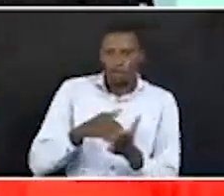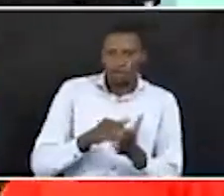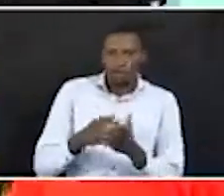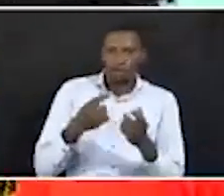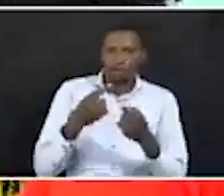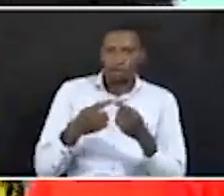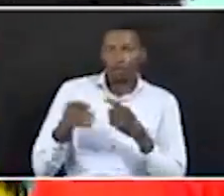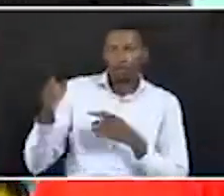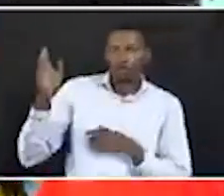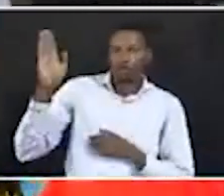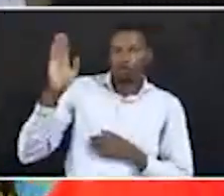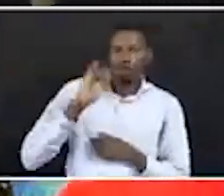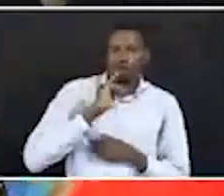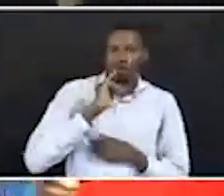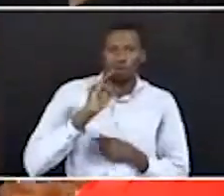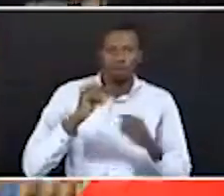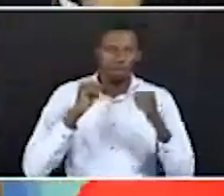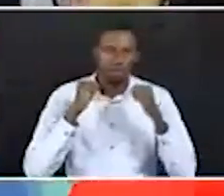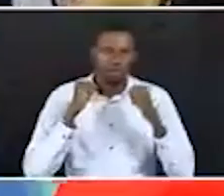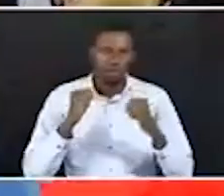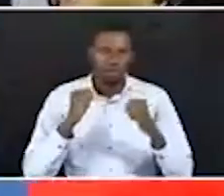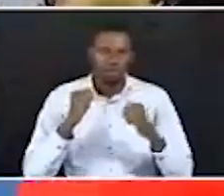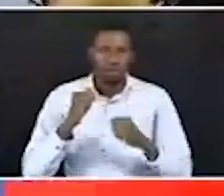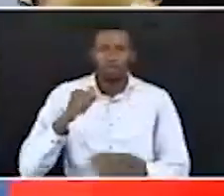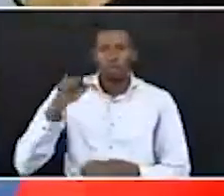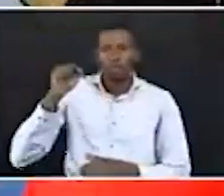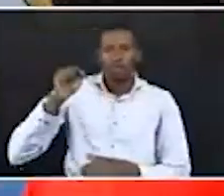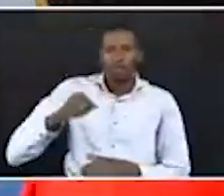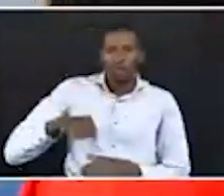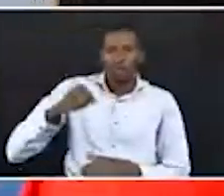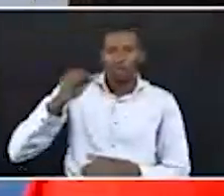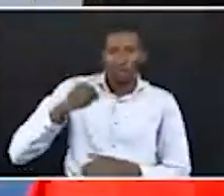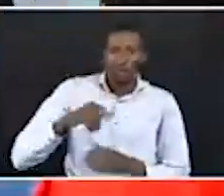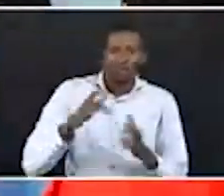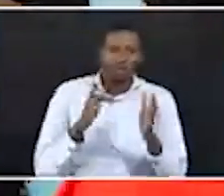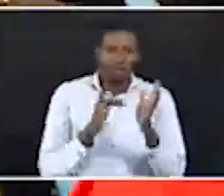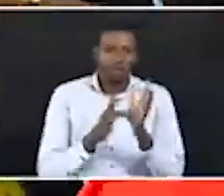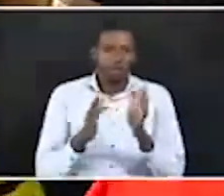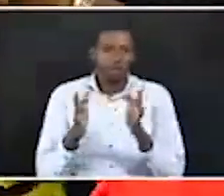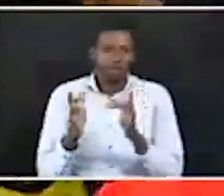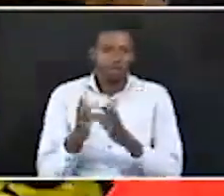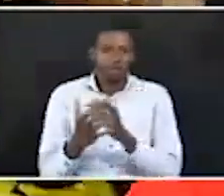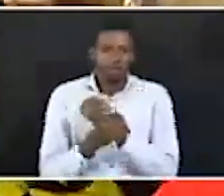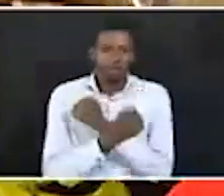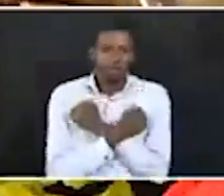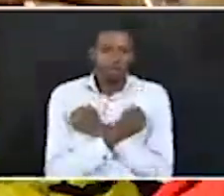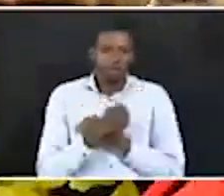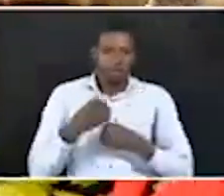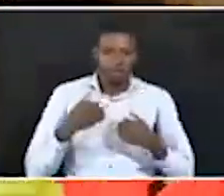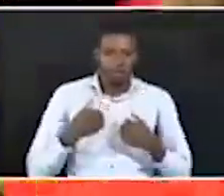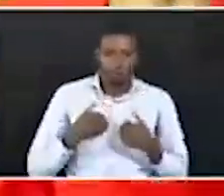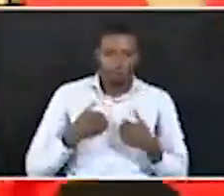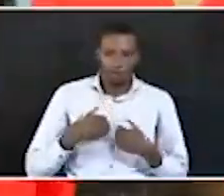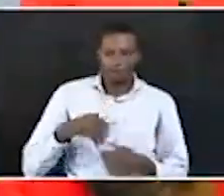is strong. Yes, Jesus loves me.